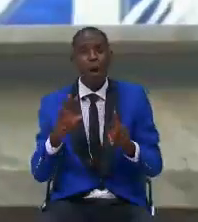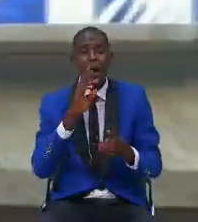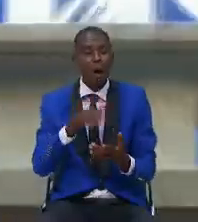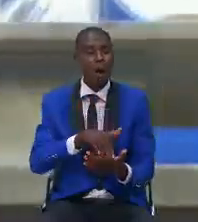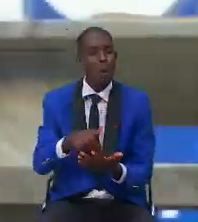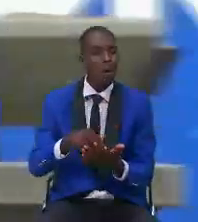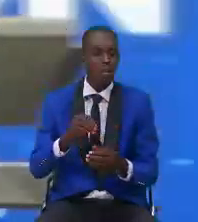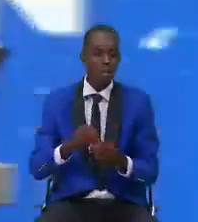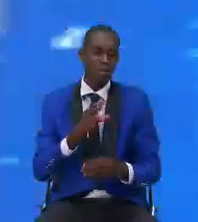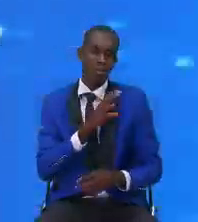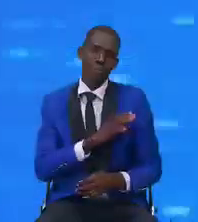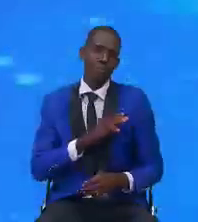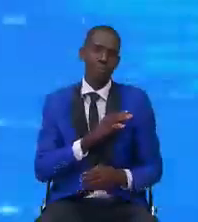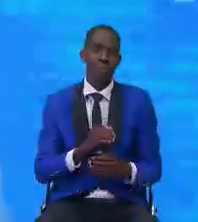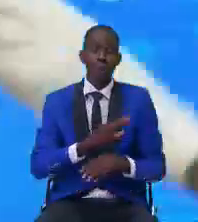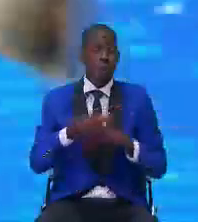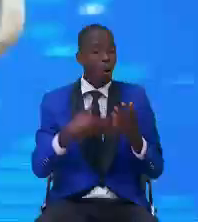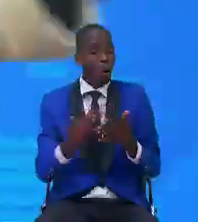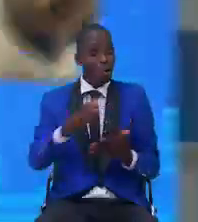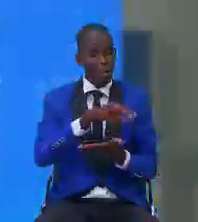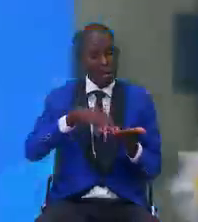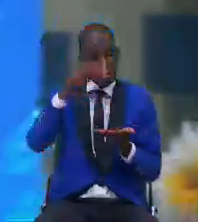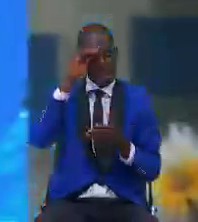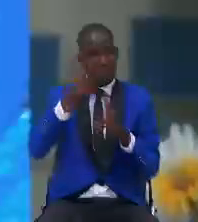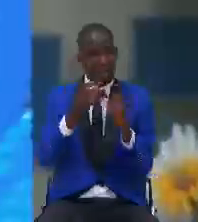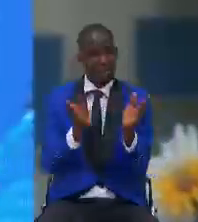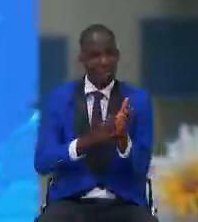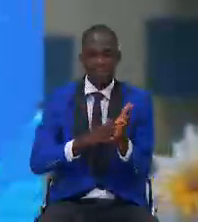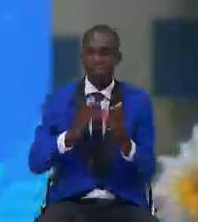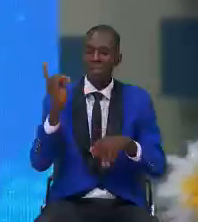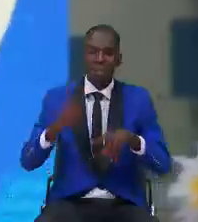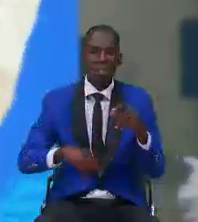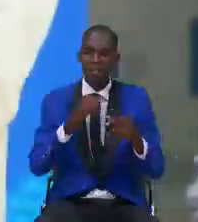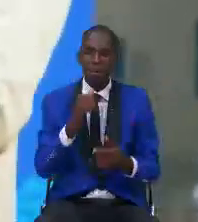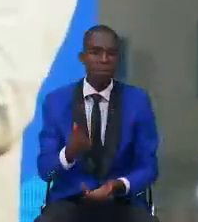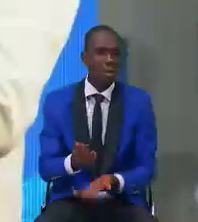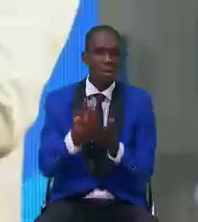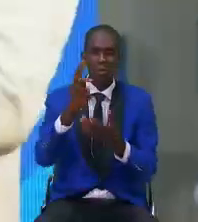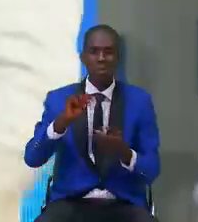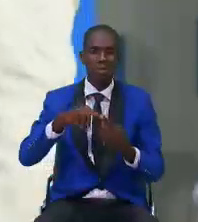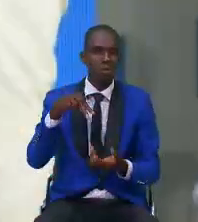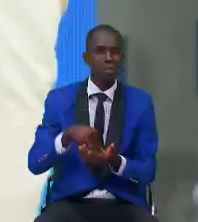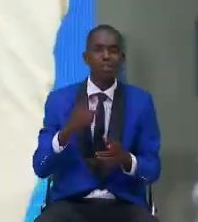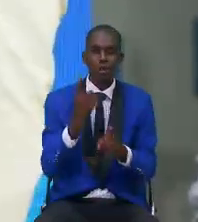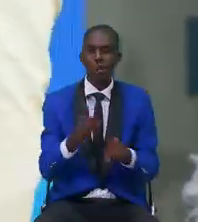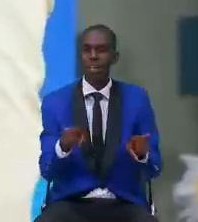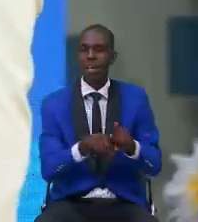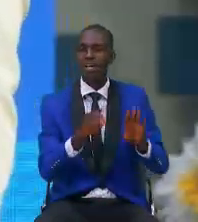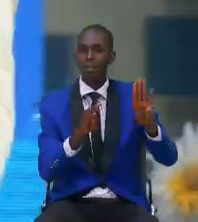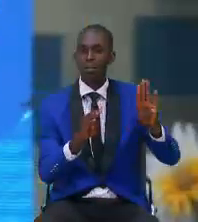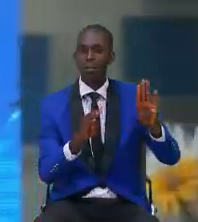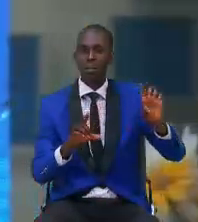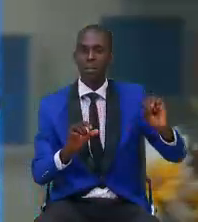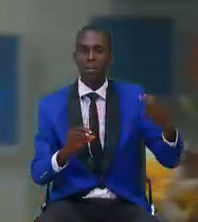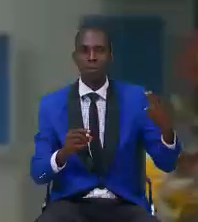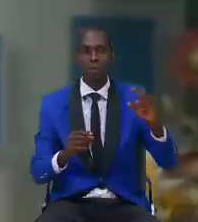but they're weak in character. All that they have learned cannot give them backbone. They cannot stand. They're just like